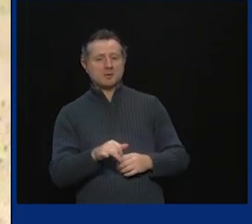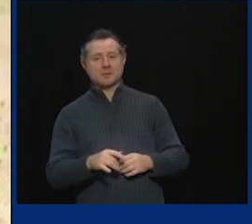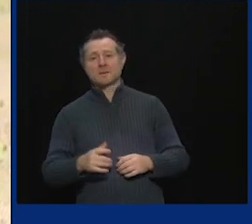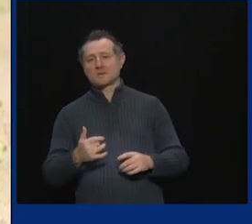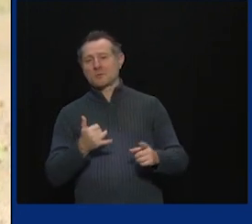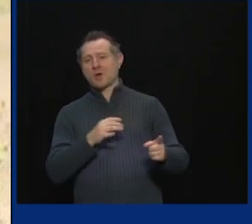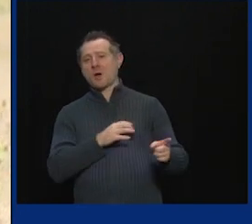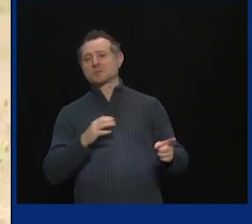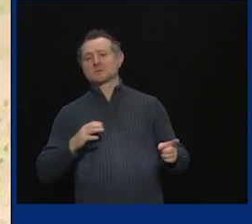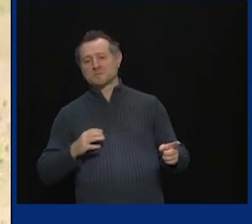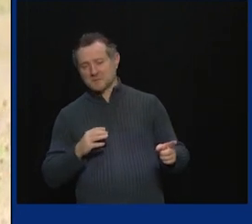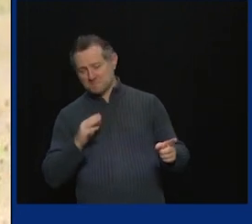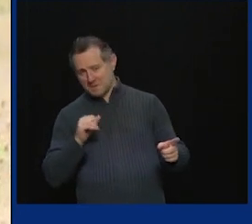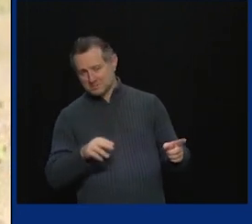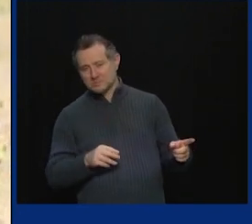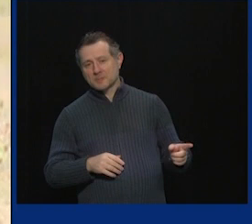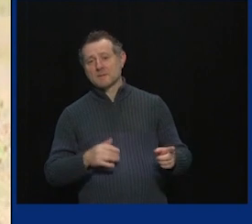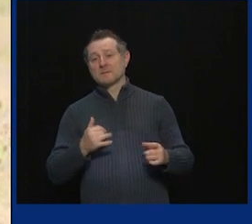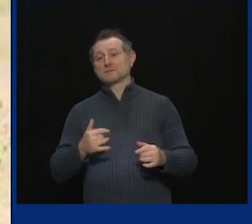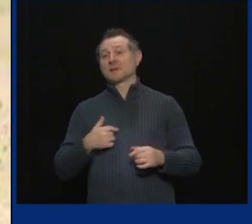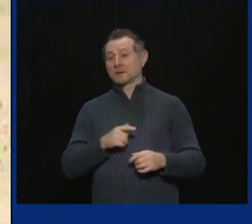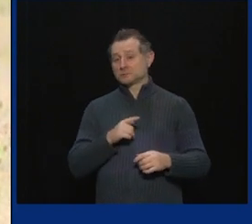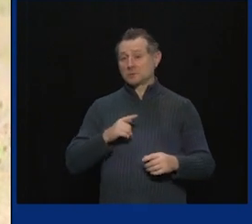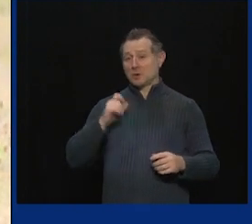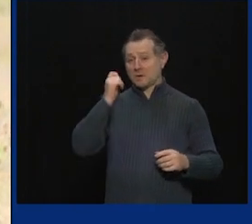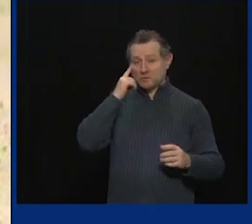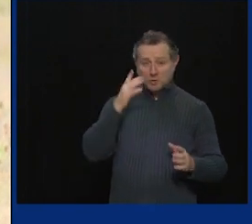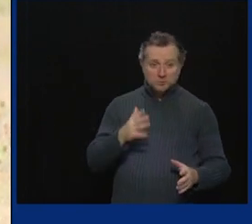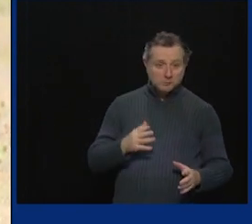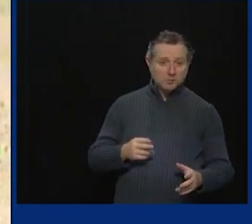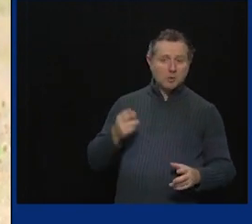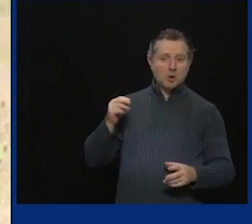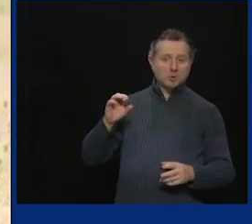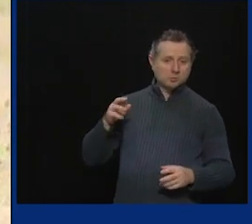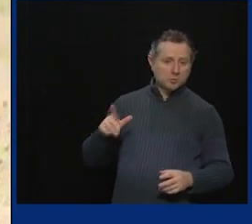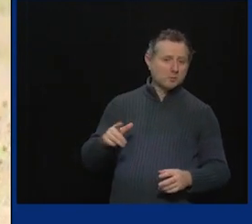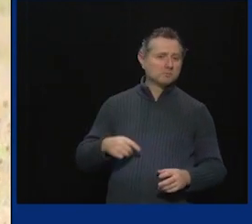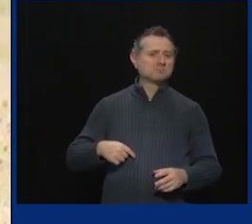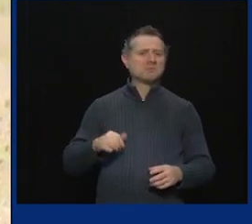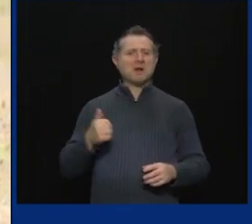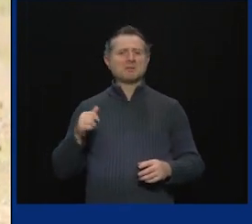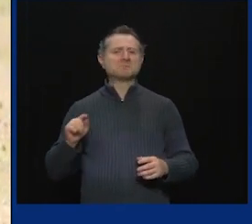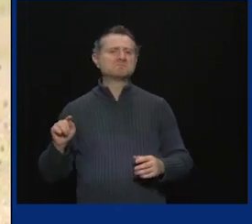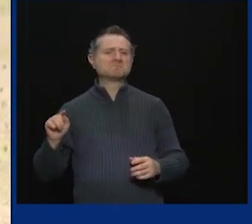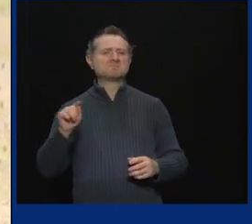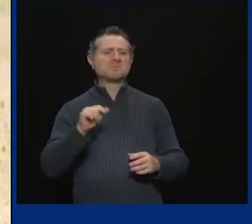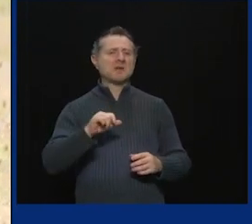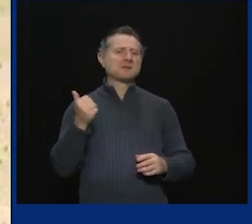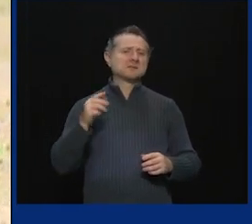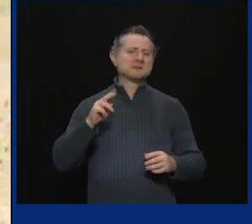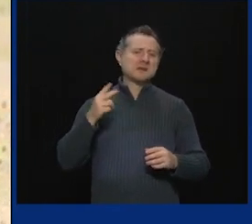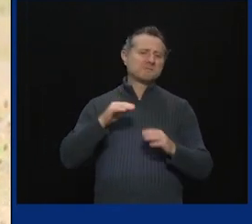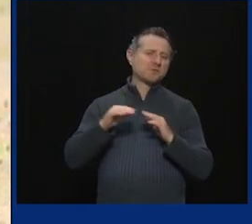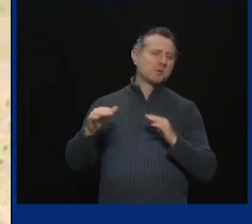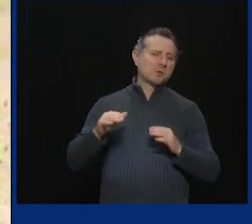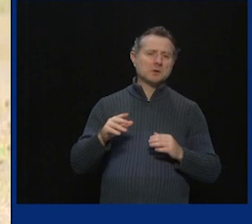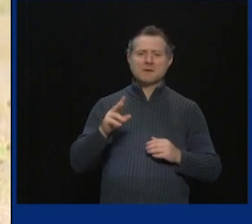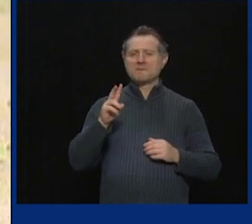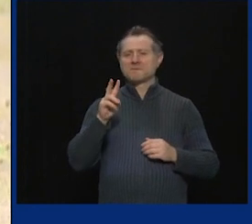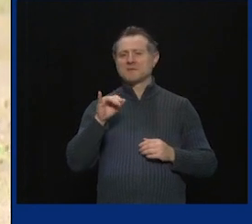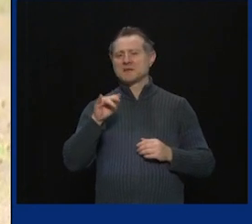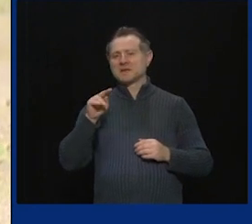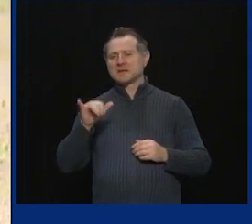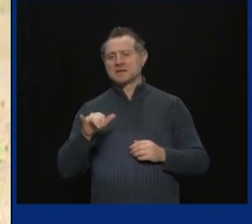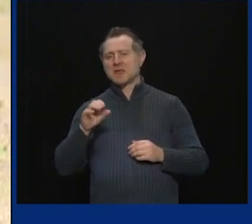Governor Hochul, along with some of the other members of the second floor, Vinny Esposito with Empire State Development. We're